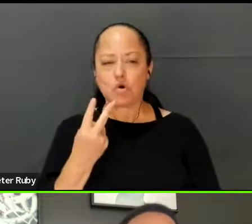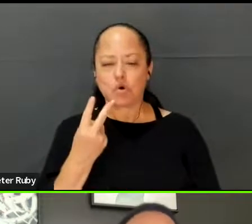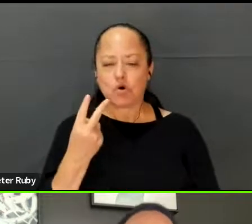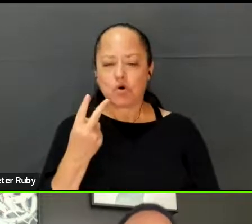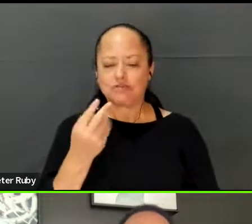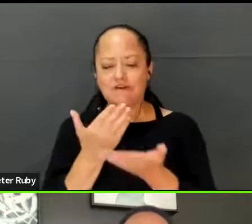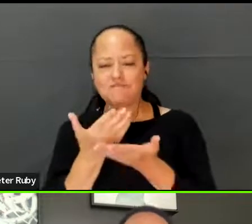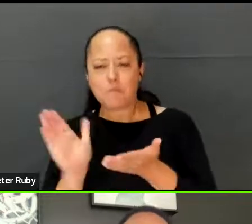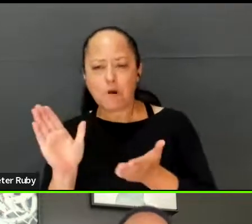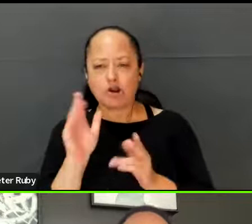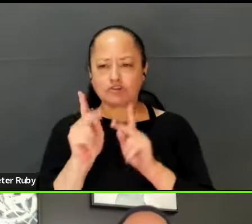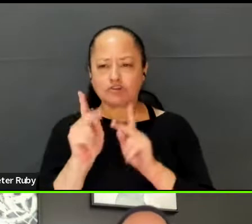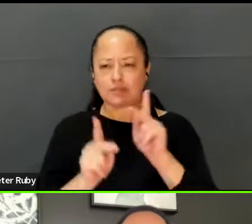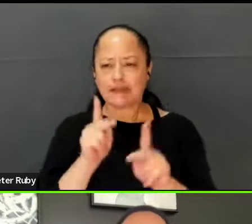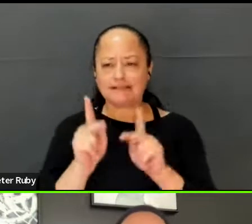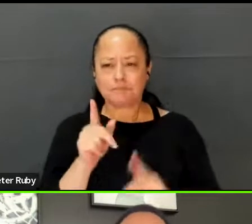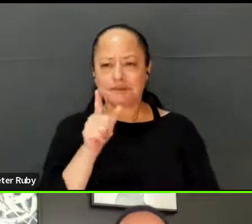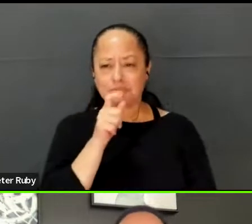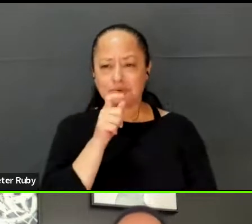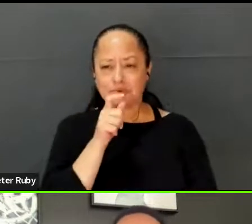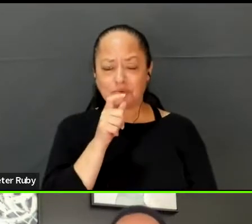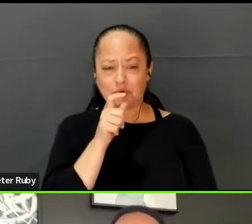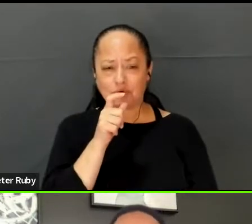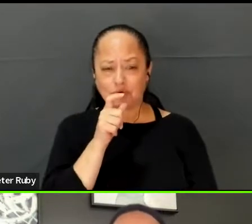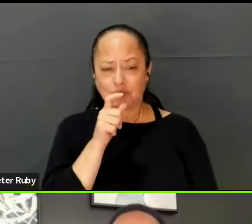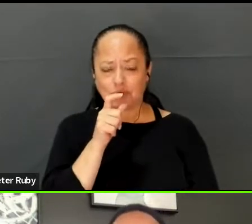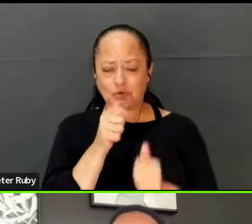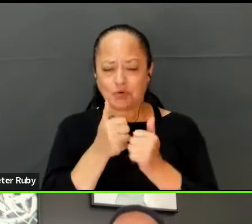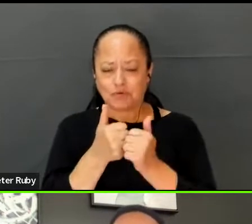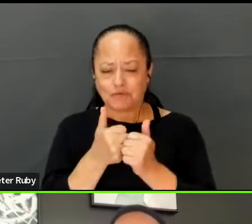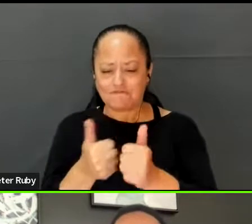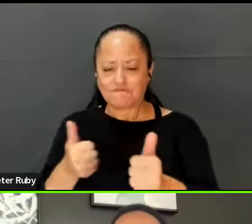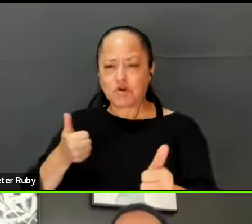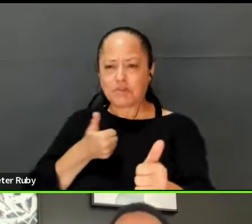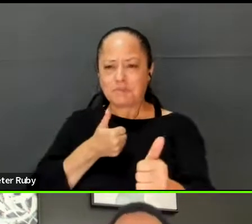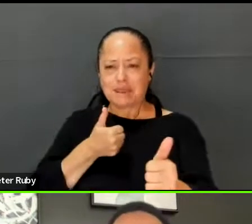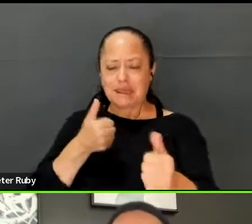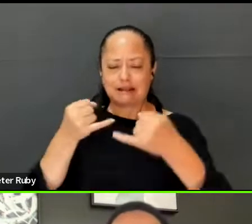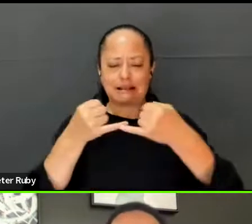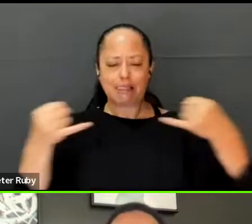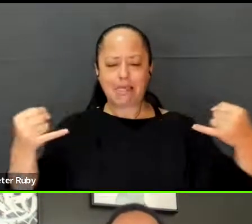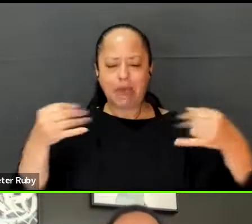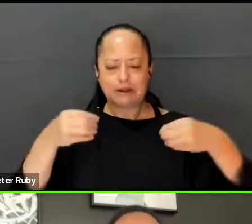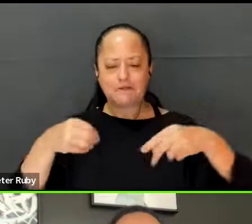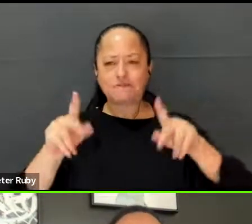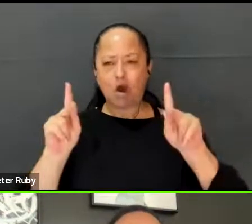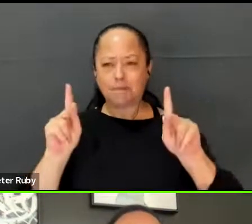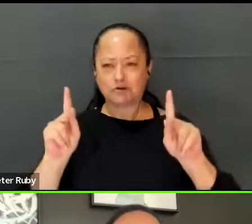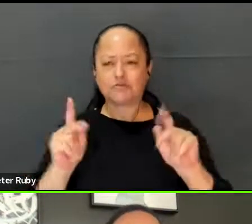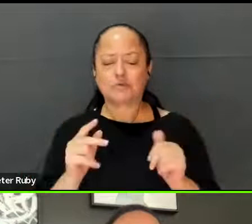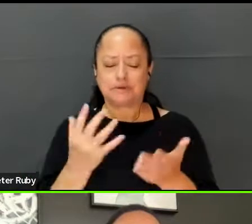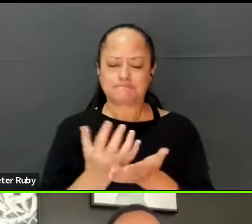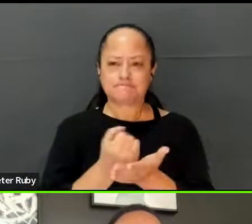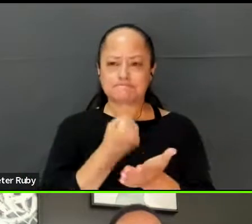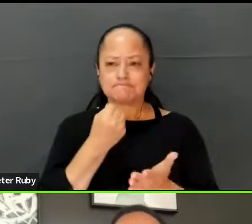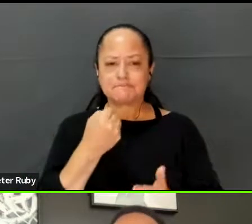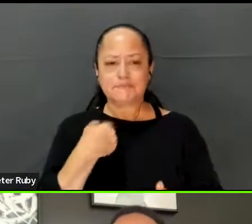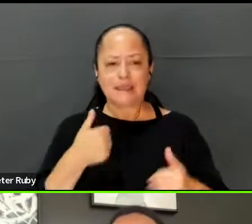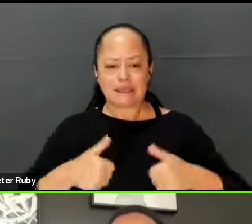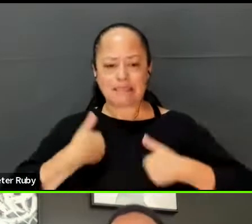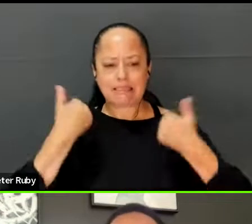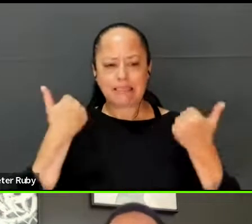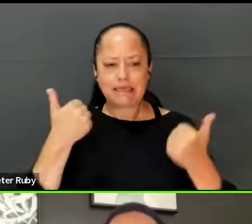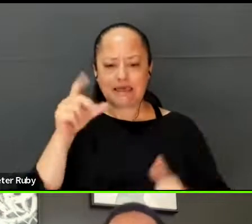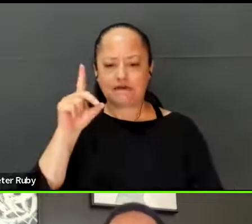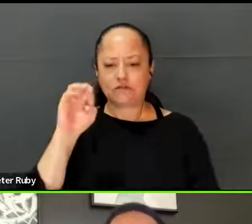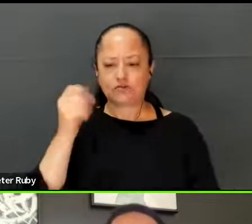marginalized people who are furthest behind the line of opportunity. I live with a